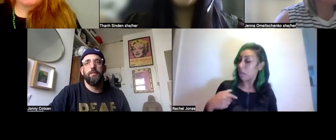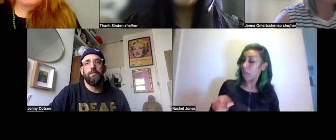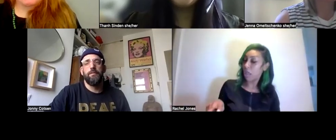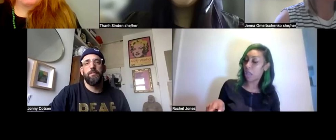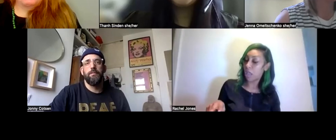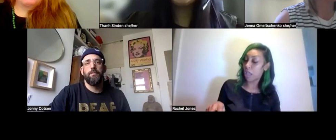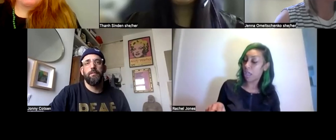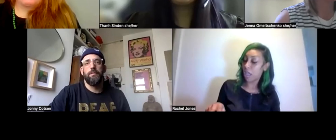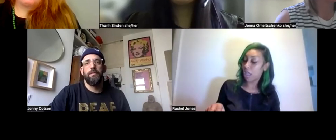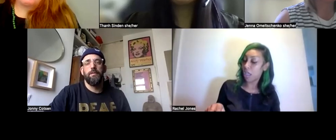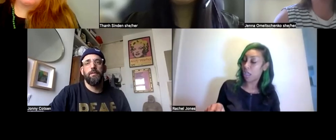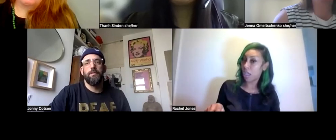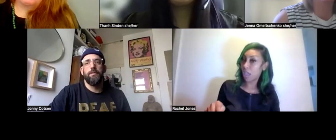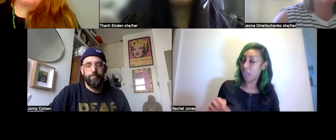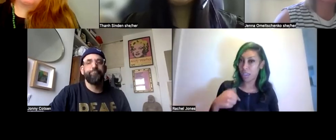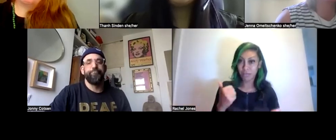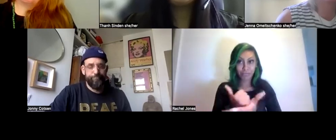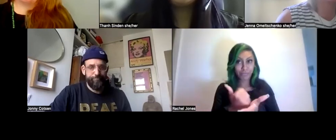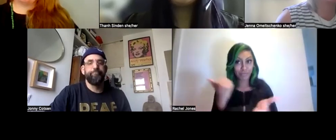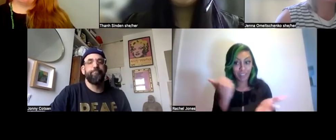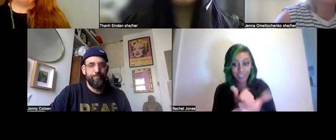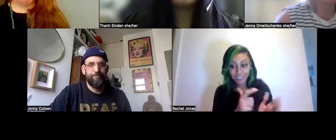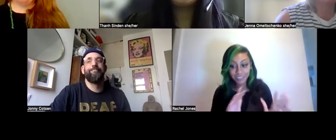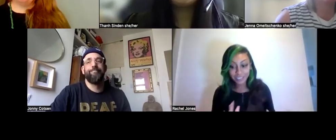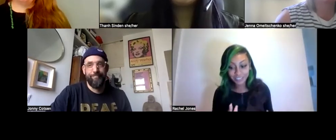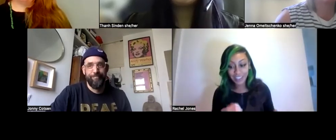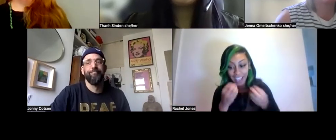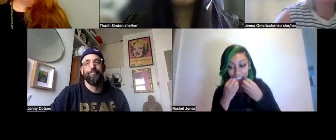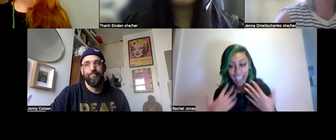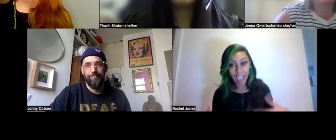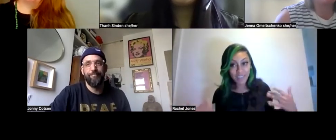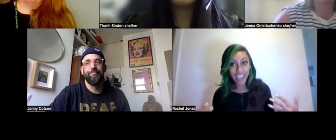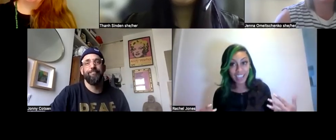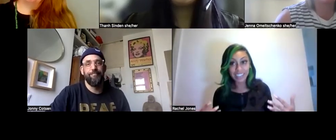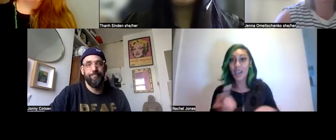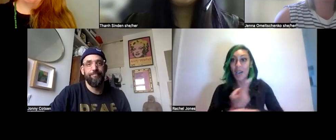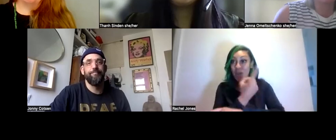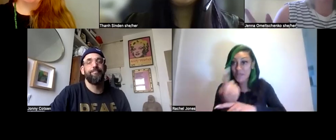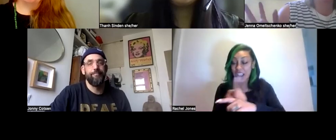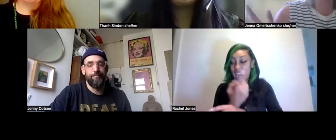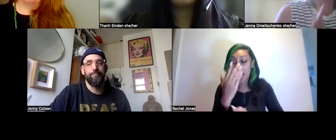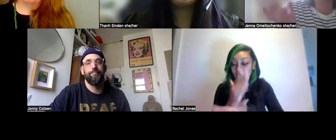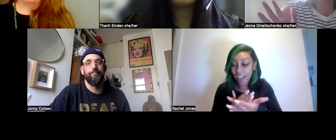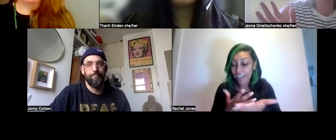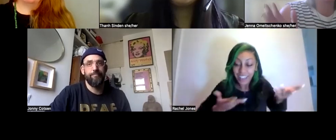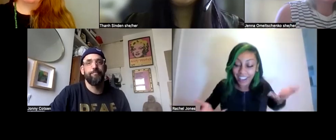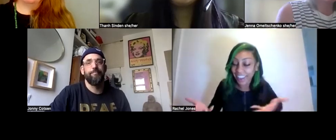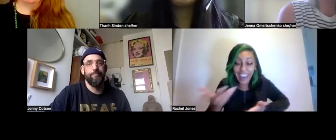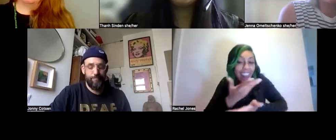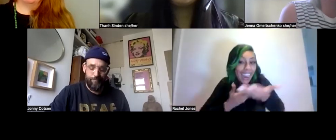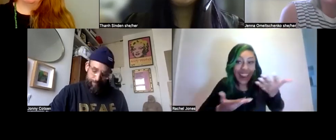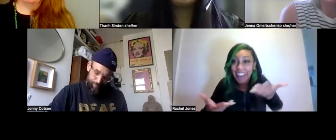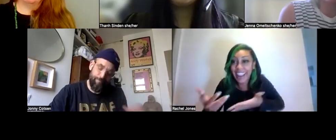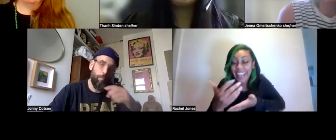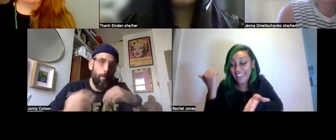And it was brilliant. It was amazing. And that's why it went on for an hour and a half, because actually the conversations were fantastic.